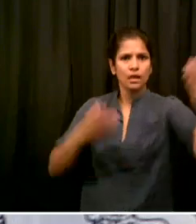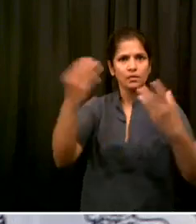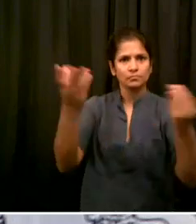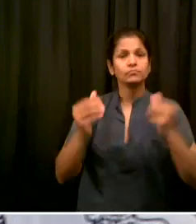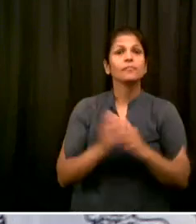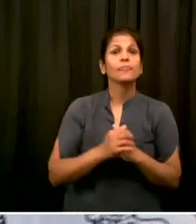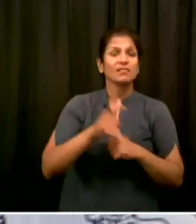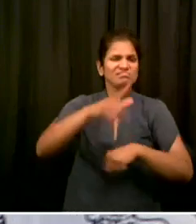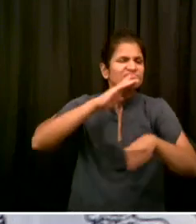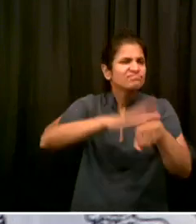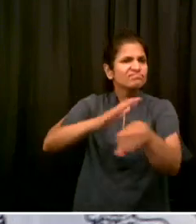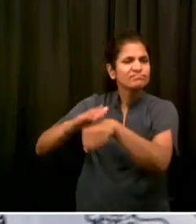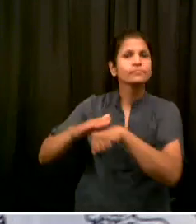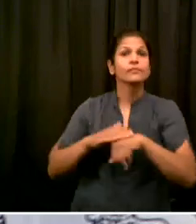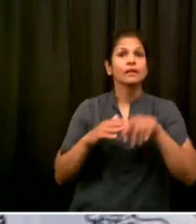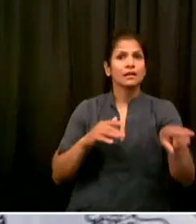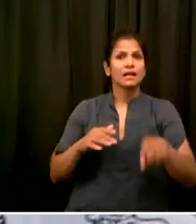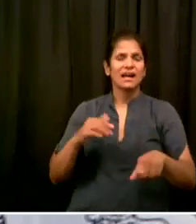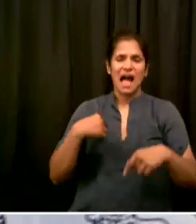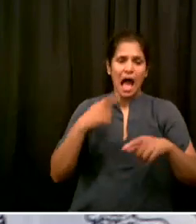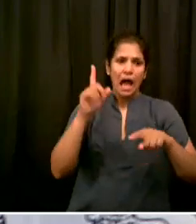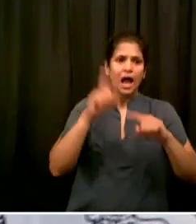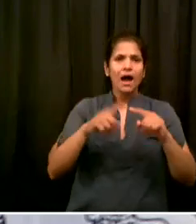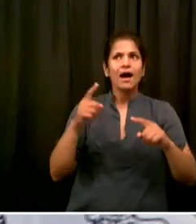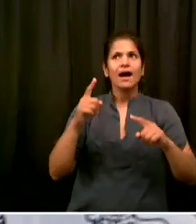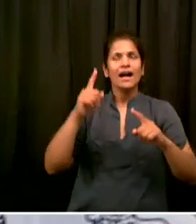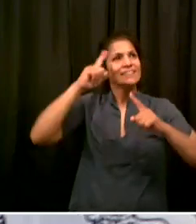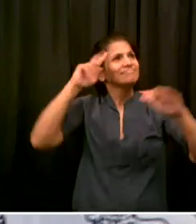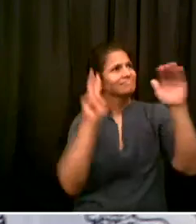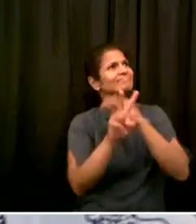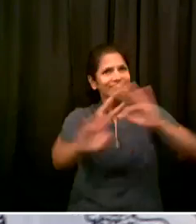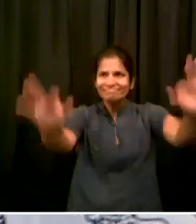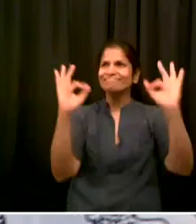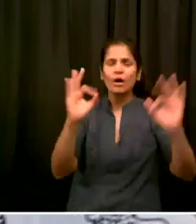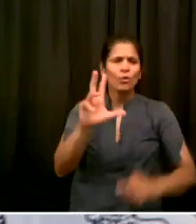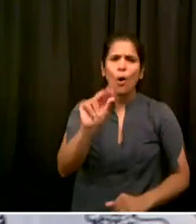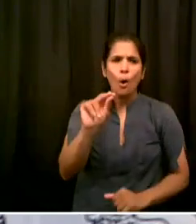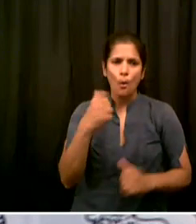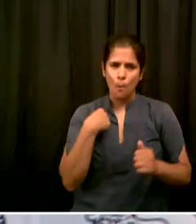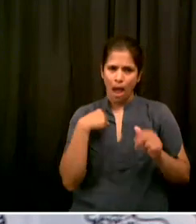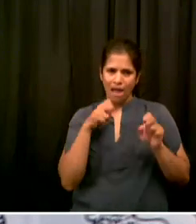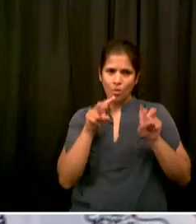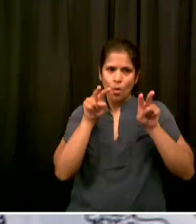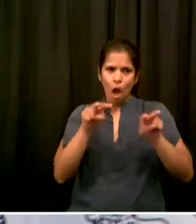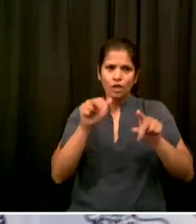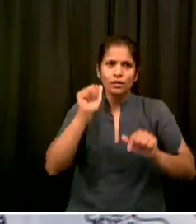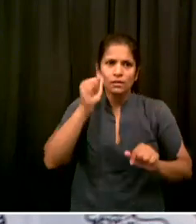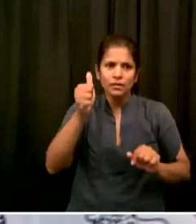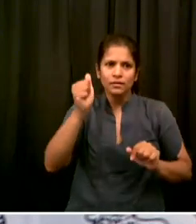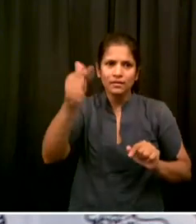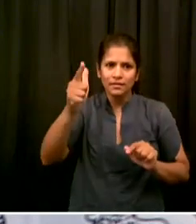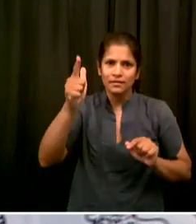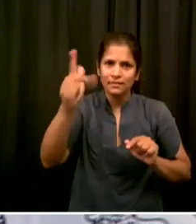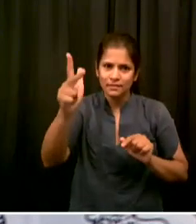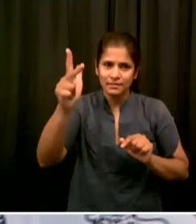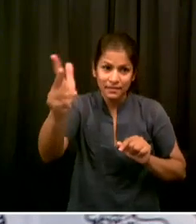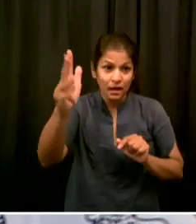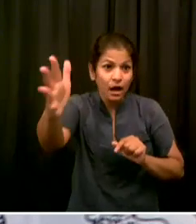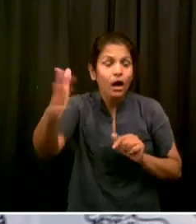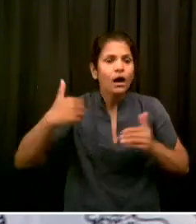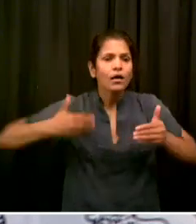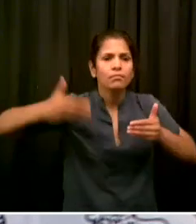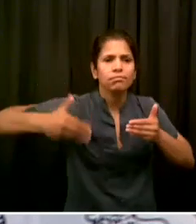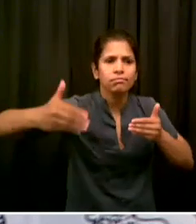said it before, is not a perfect solution, and it won't work every day, but it will certainly add a lot of flexibility to what we're doing and a